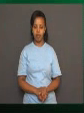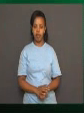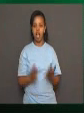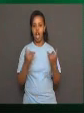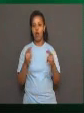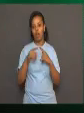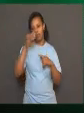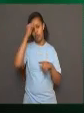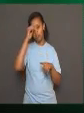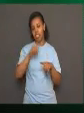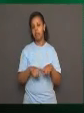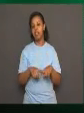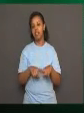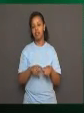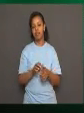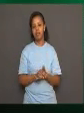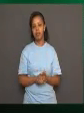Let's get back to our lesson.